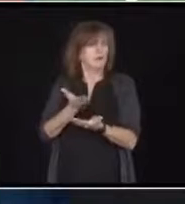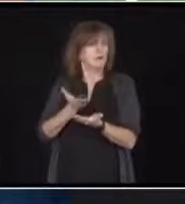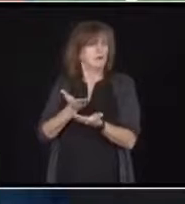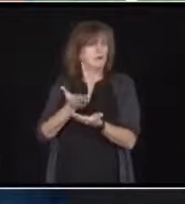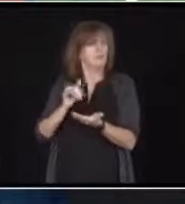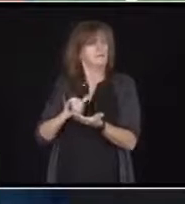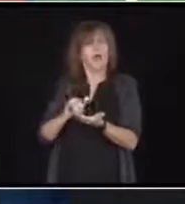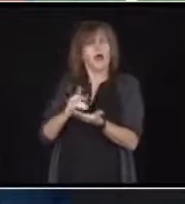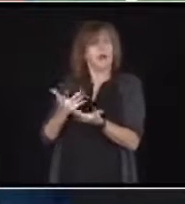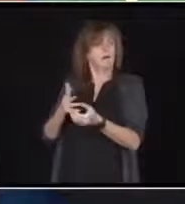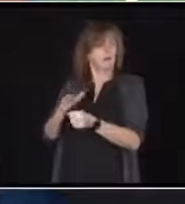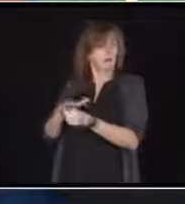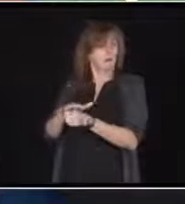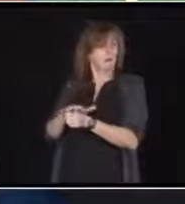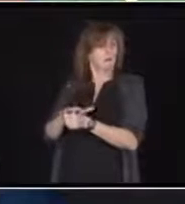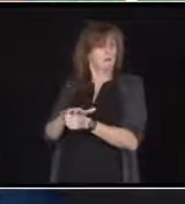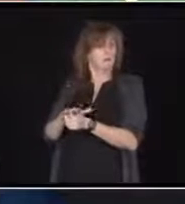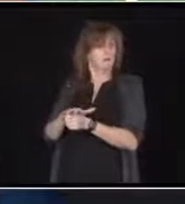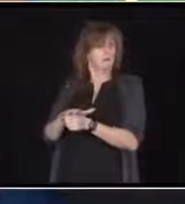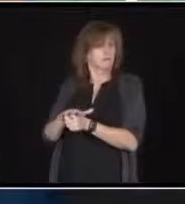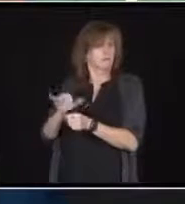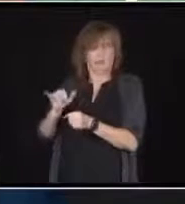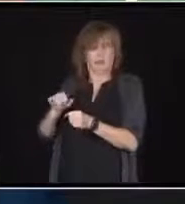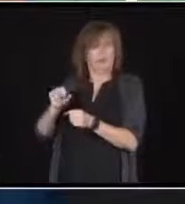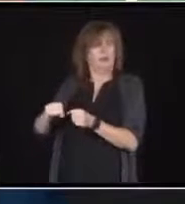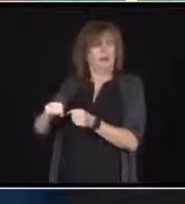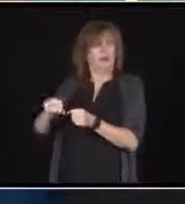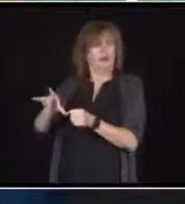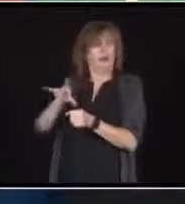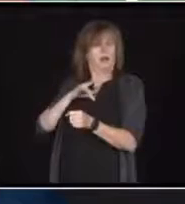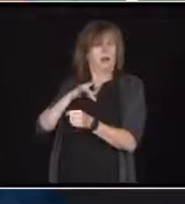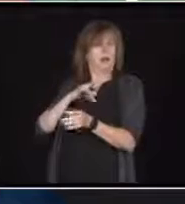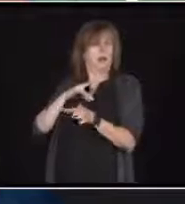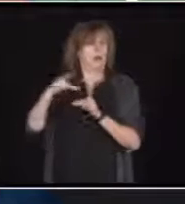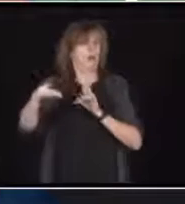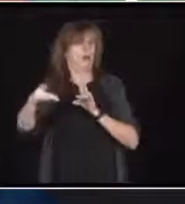there can be and has been transmission. And so